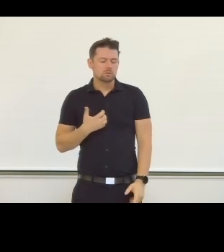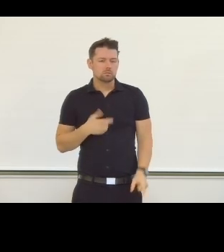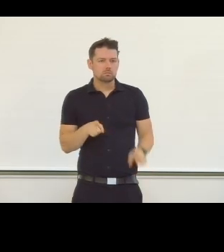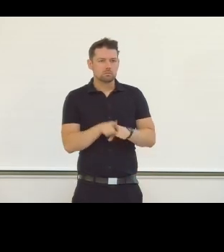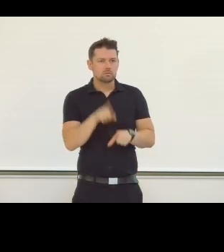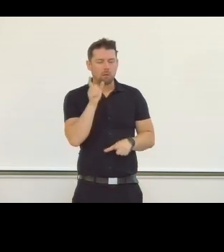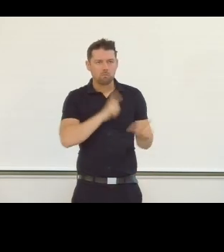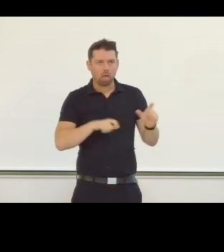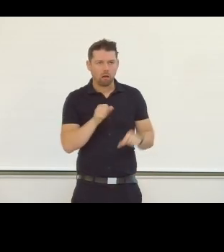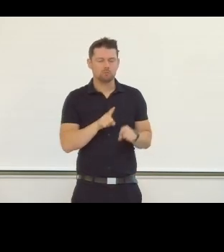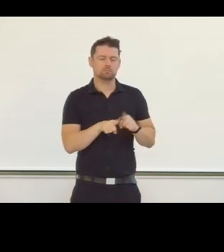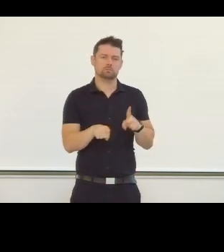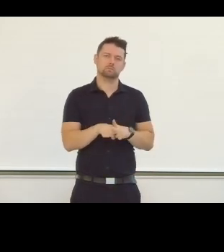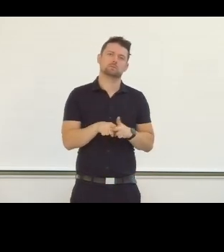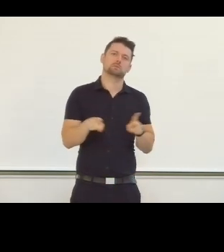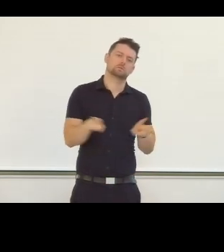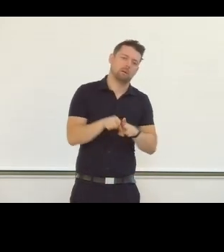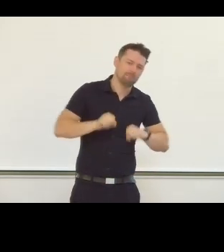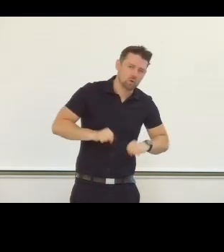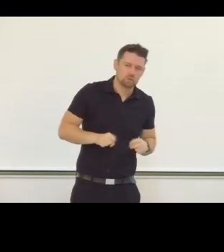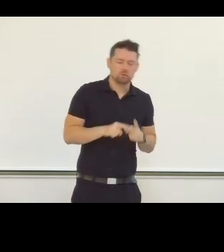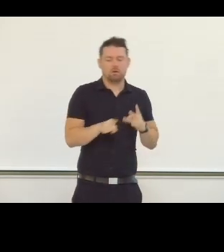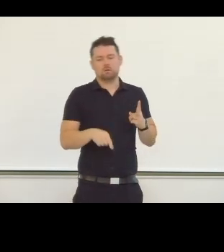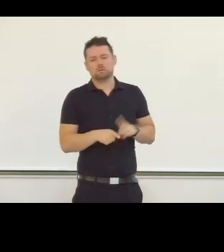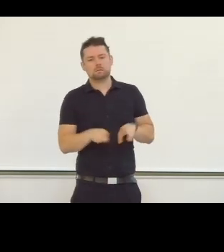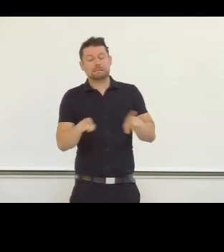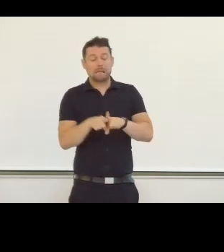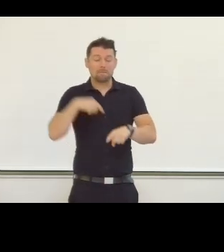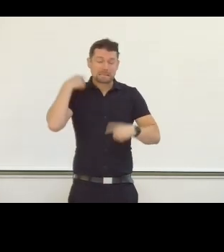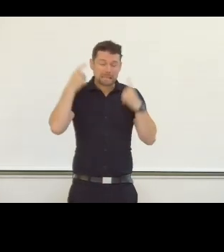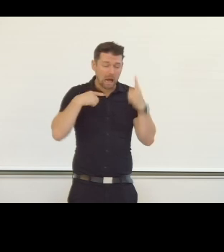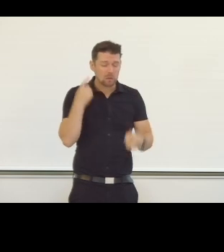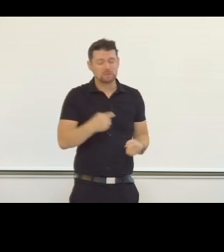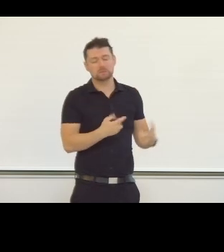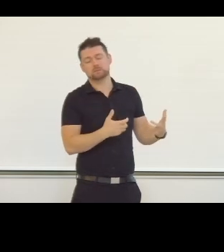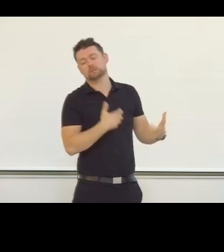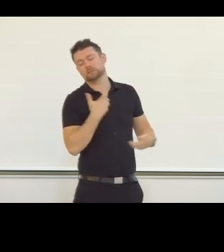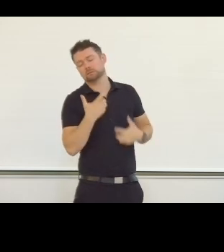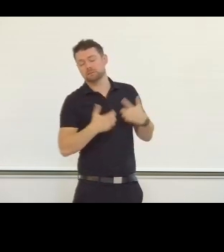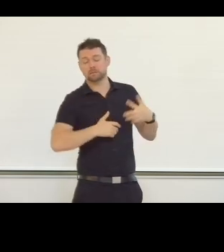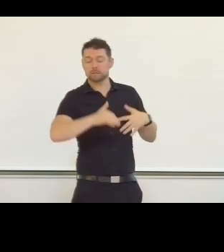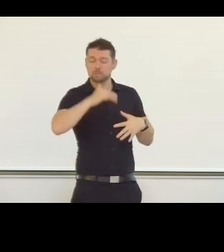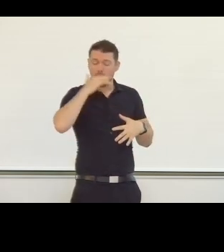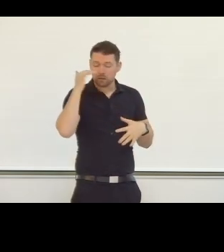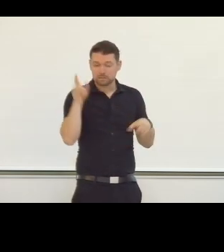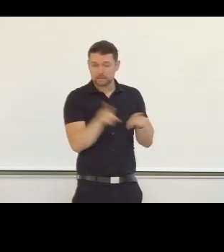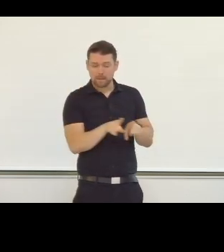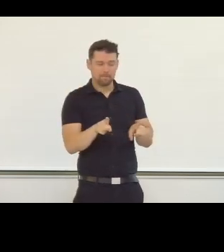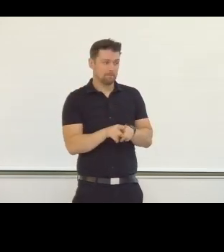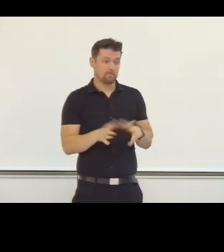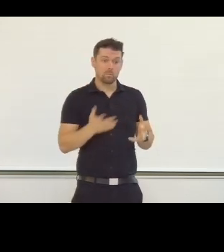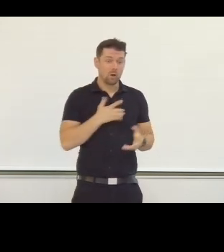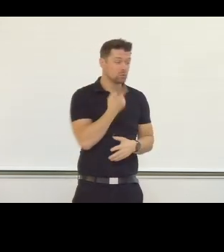colors, it's always the same furniture, it's always the same sounds, it's always the same smells. I mean, when someone